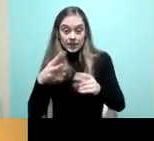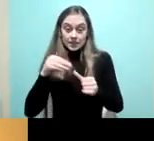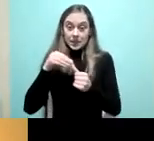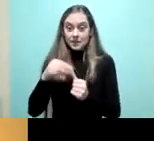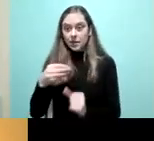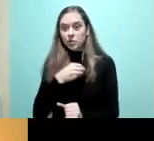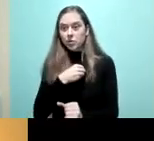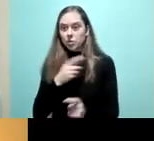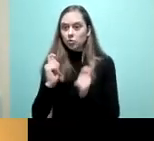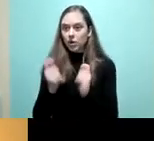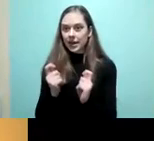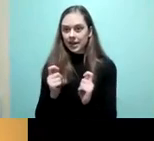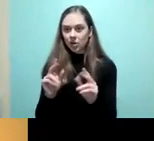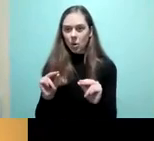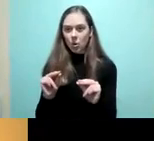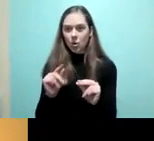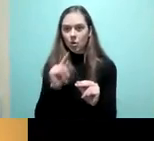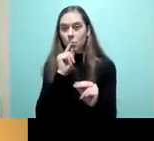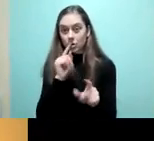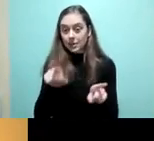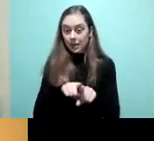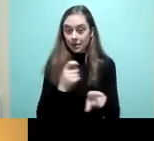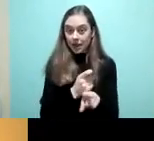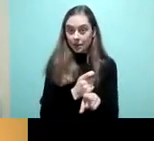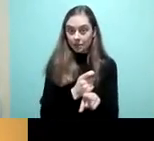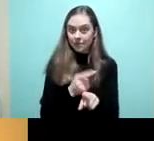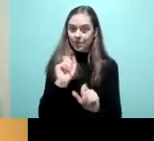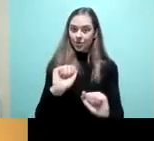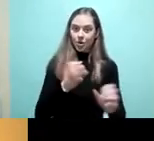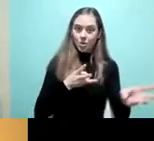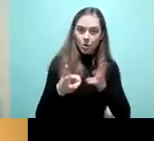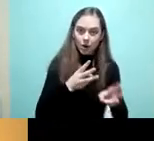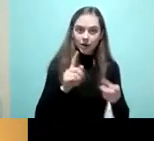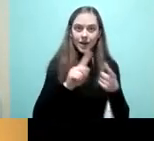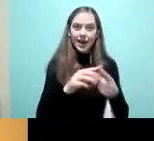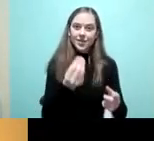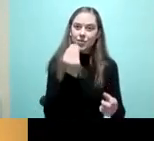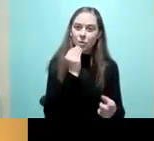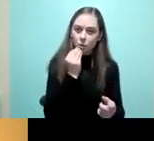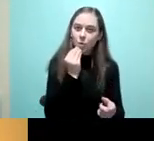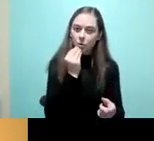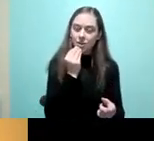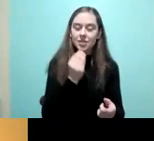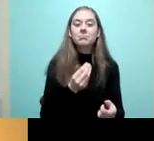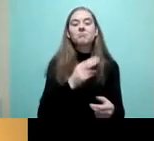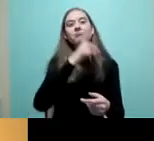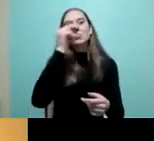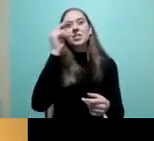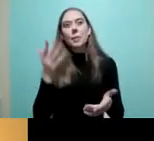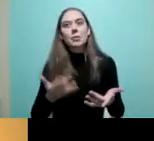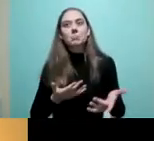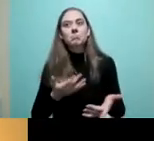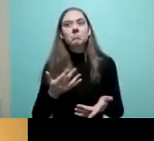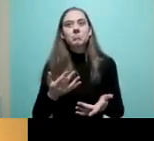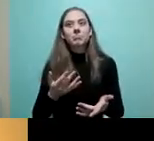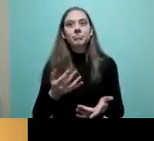not only in terms of training, but also in terms of your work and your nutrition. Let's say, for example, that